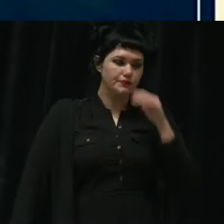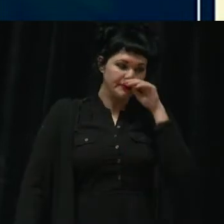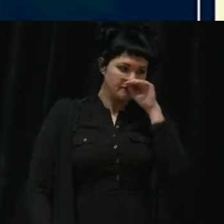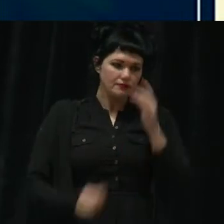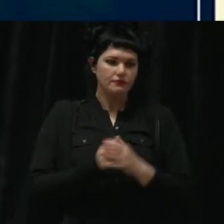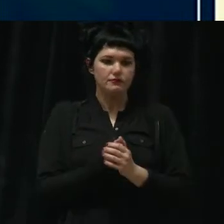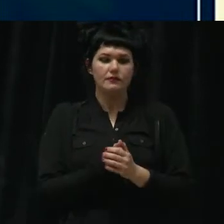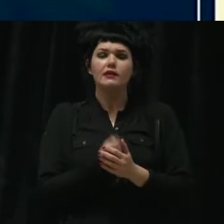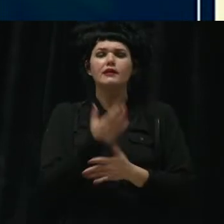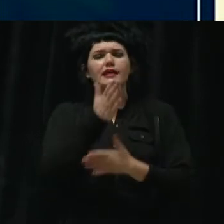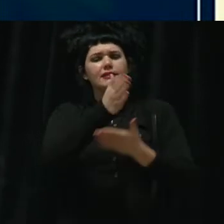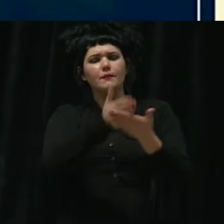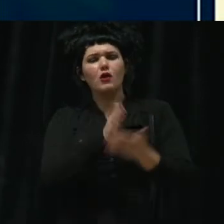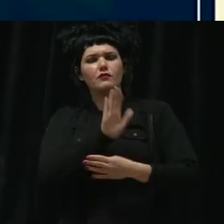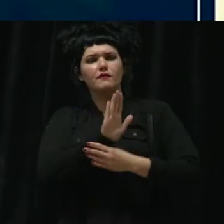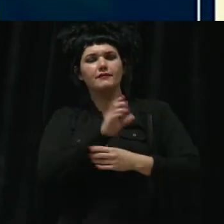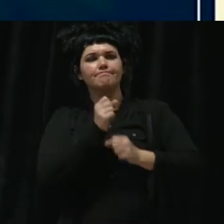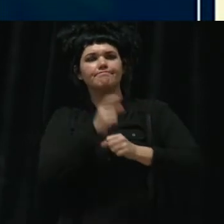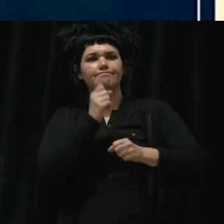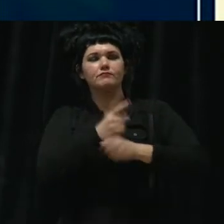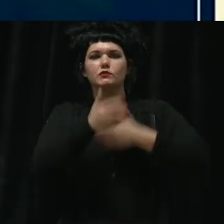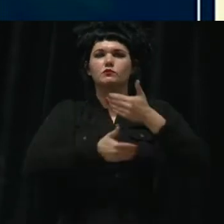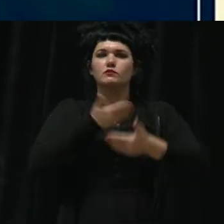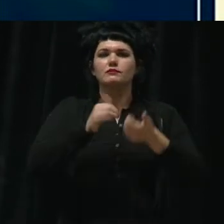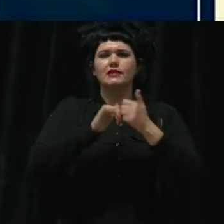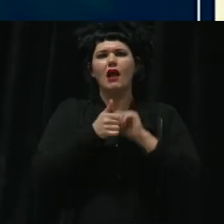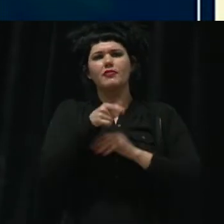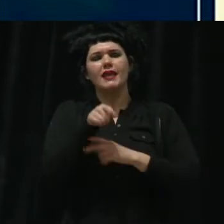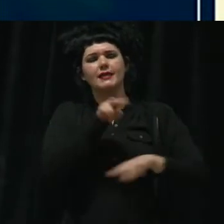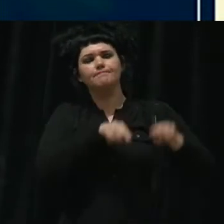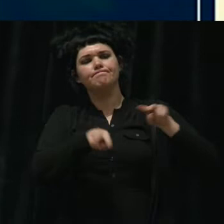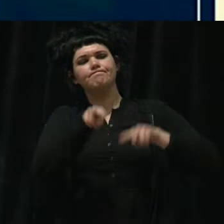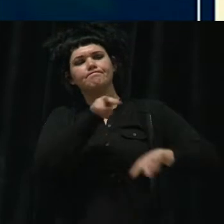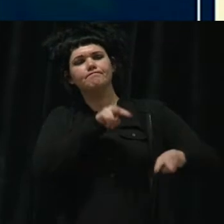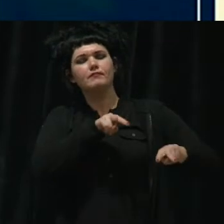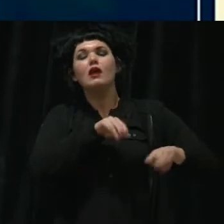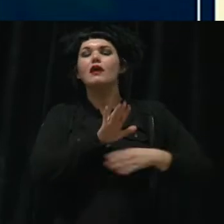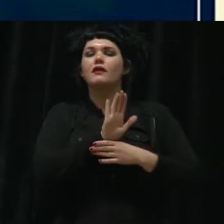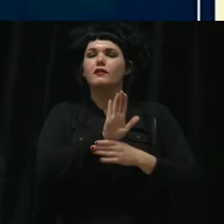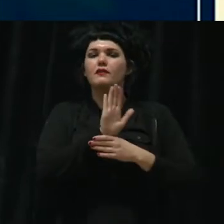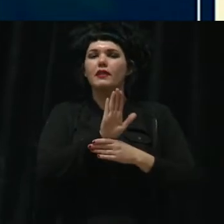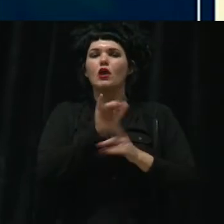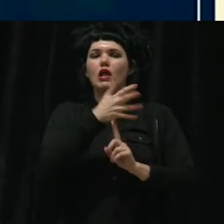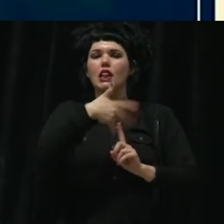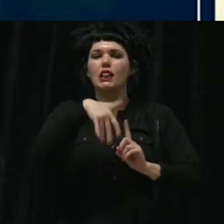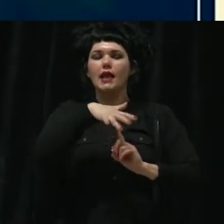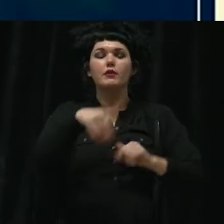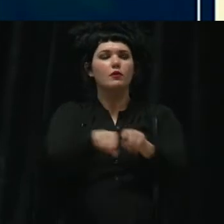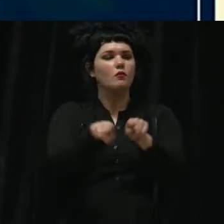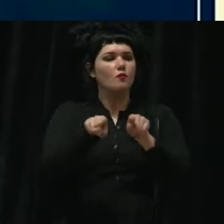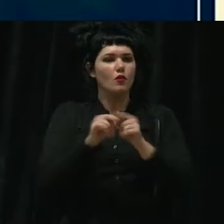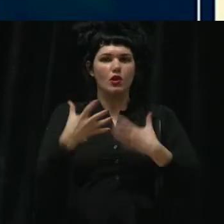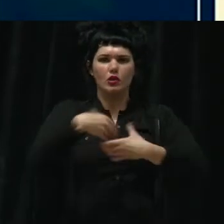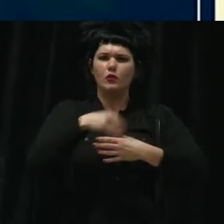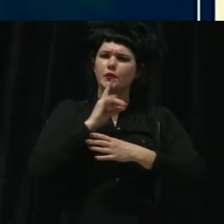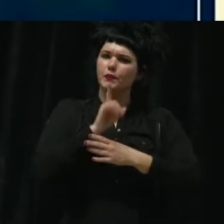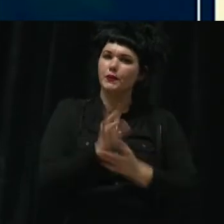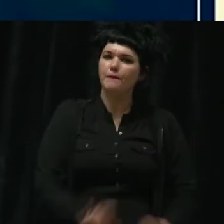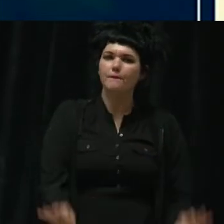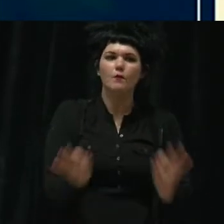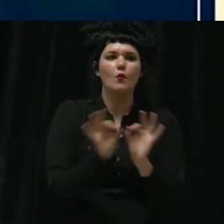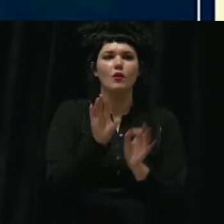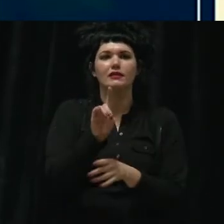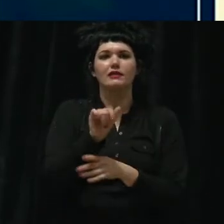annual process of evaluating their climate, they've also included important data from the